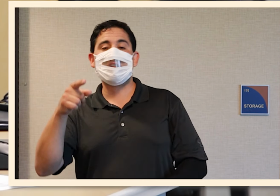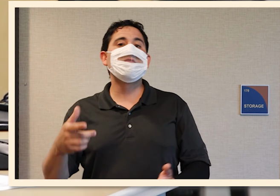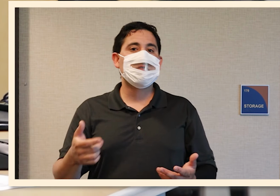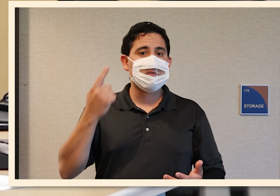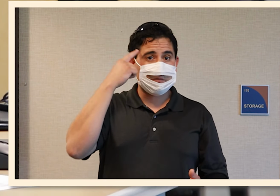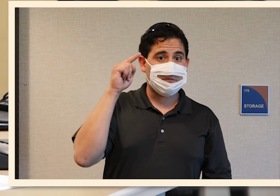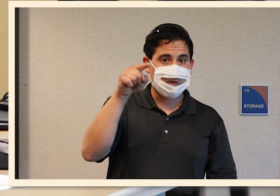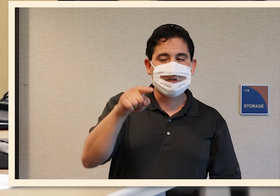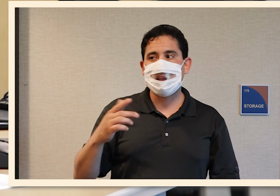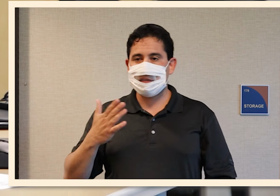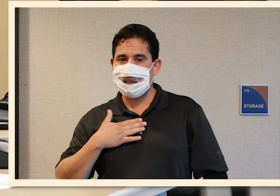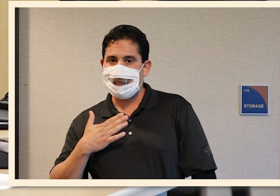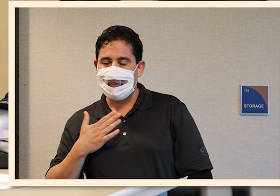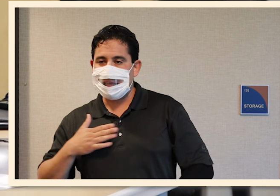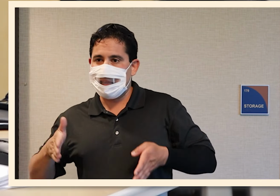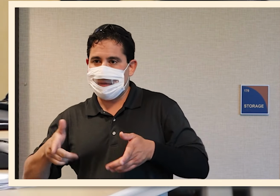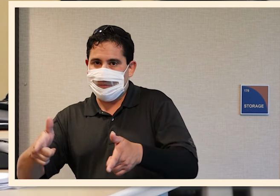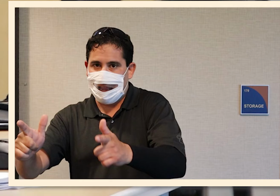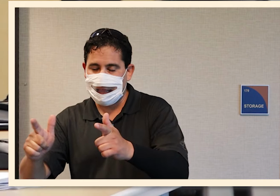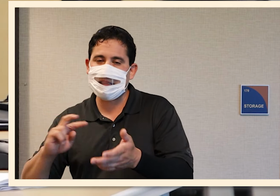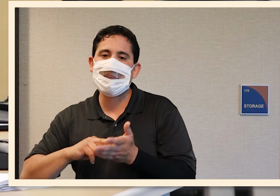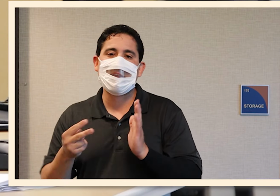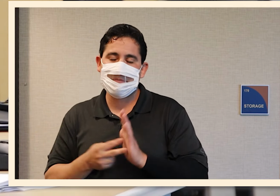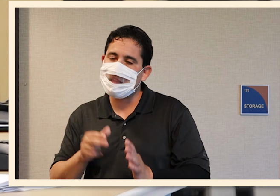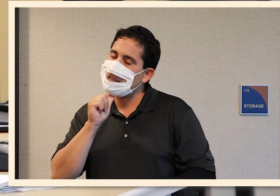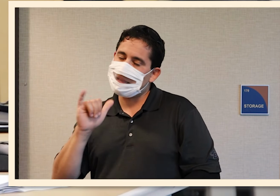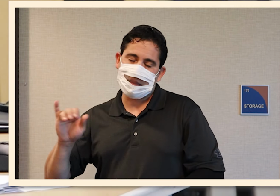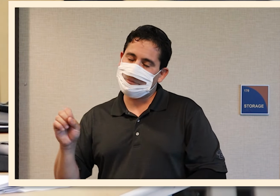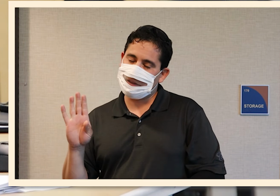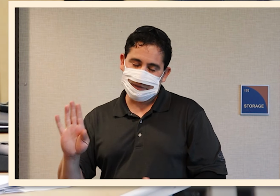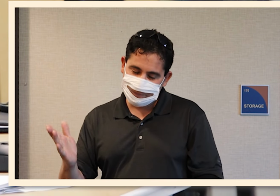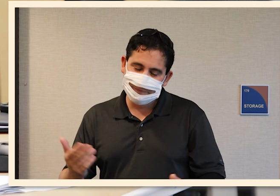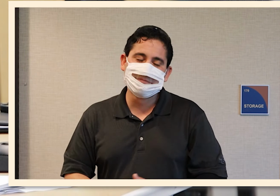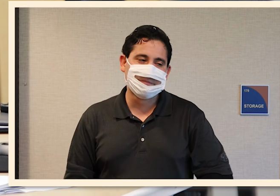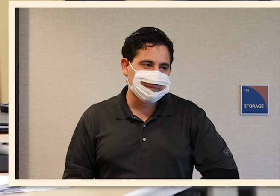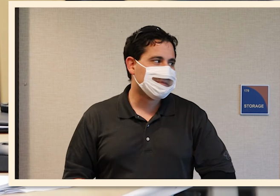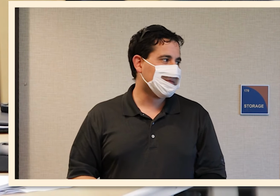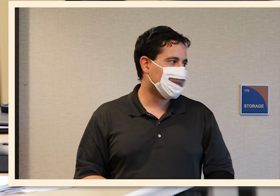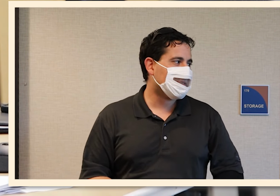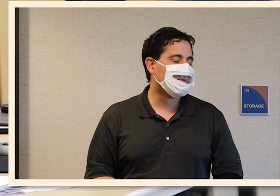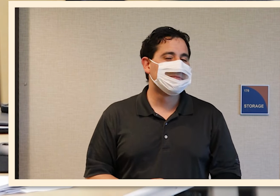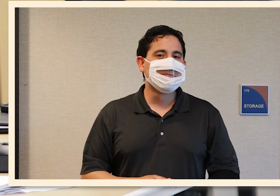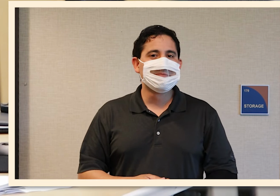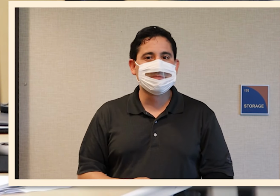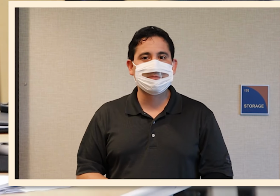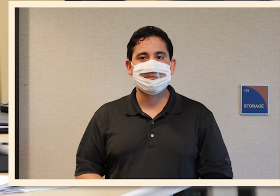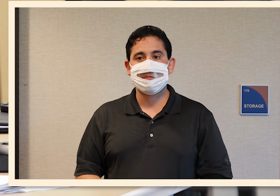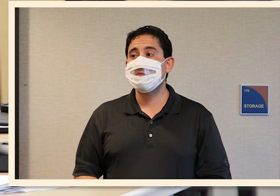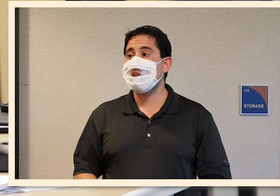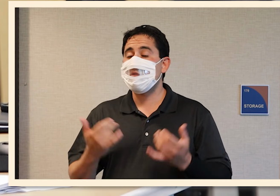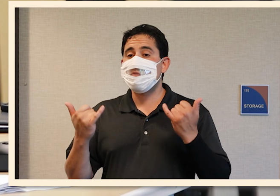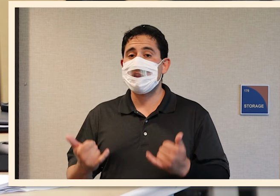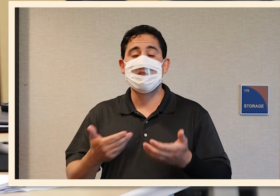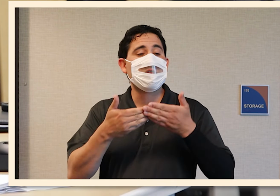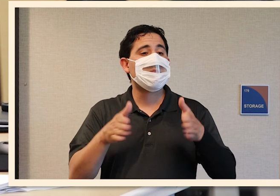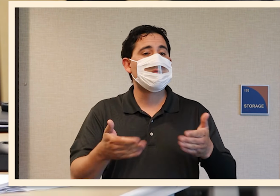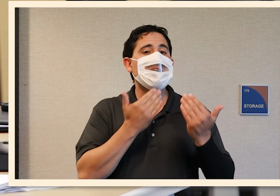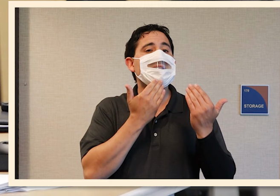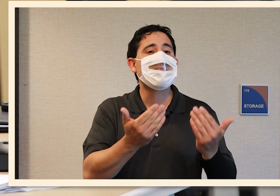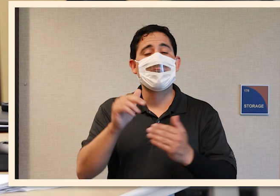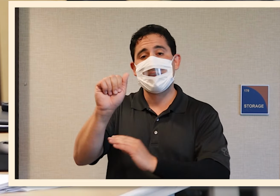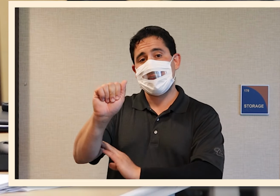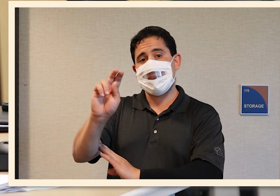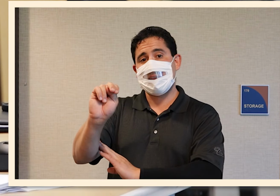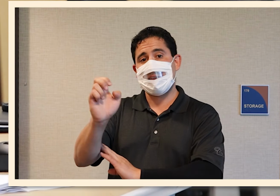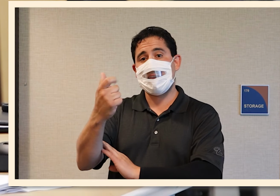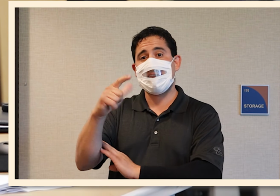trying to stay in my lane. And I do want to publicly thank Angel for your